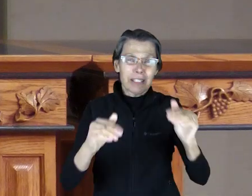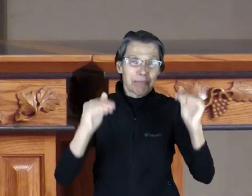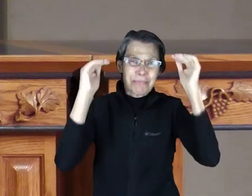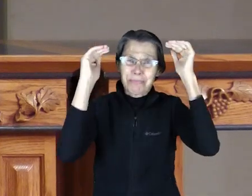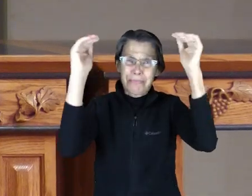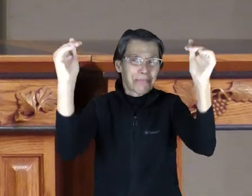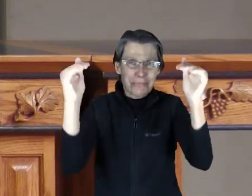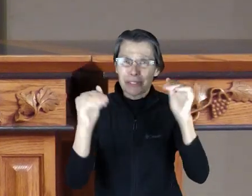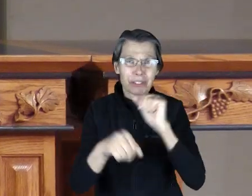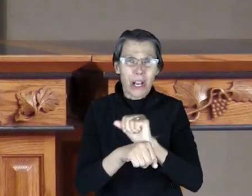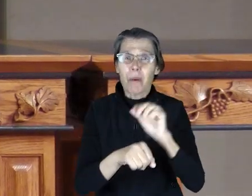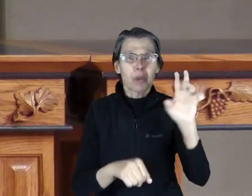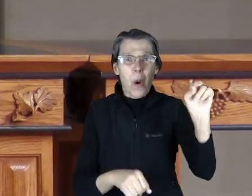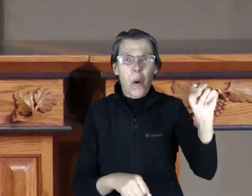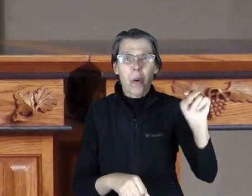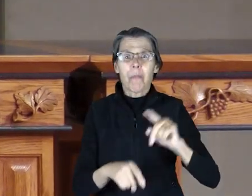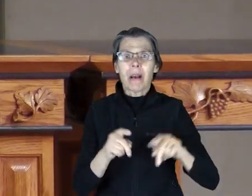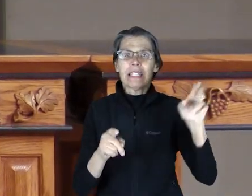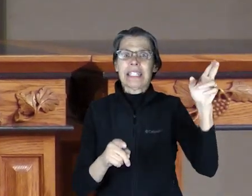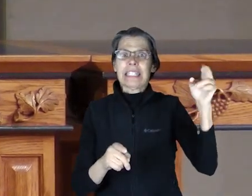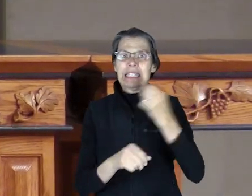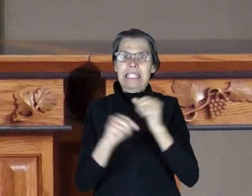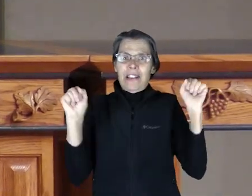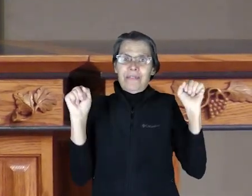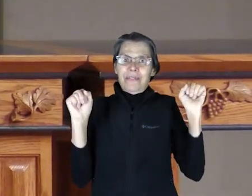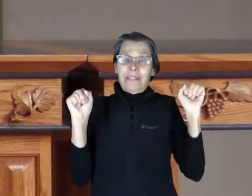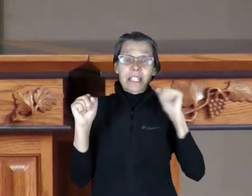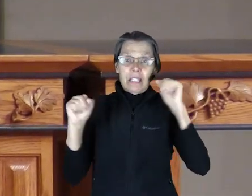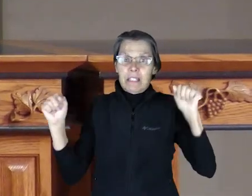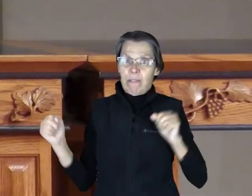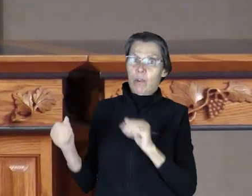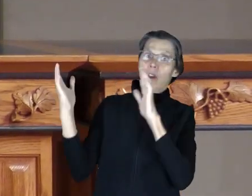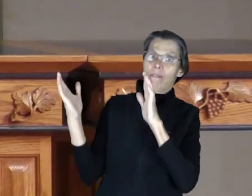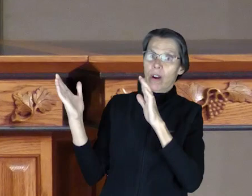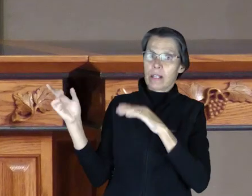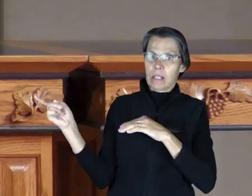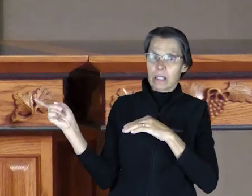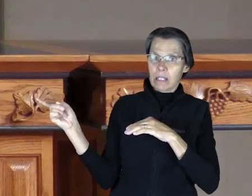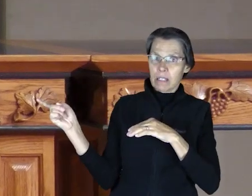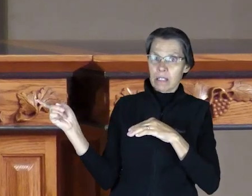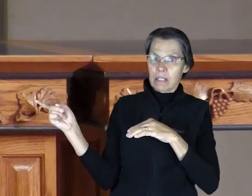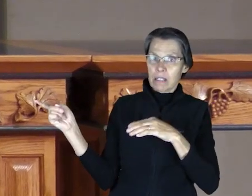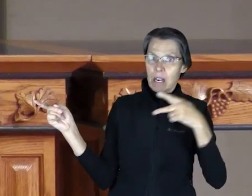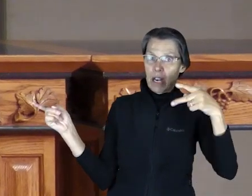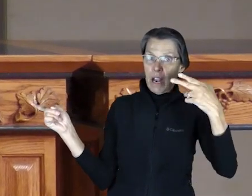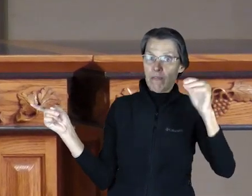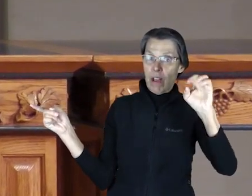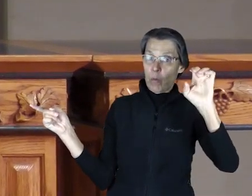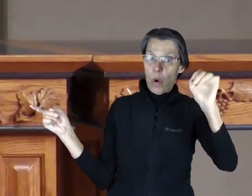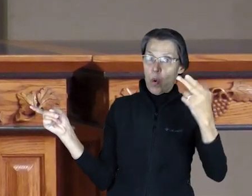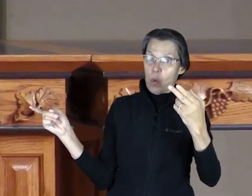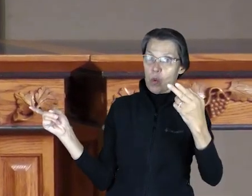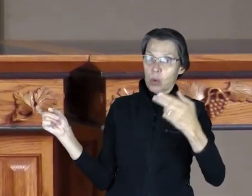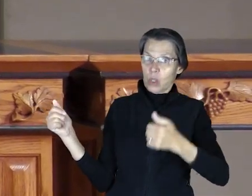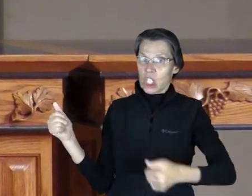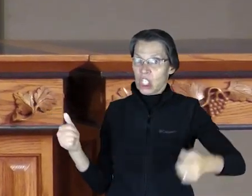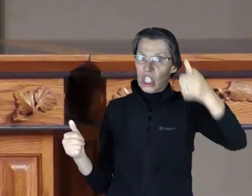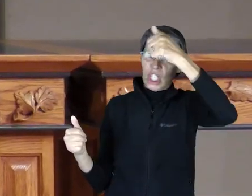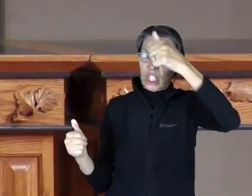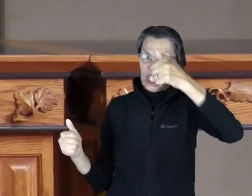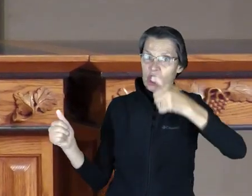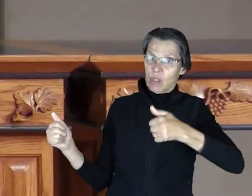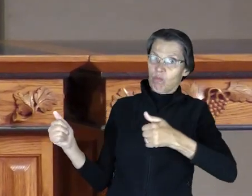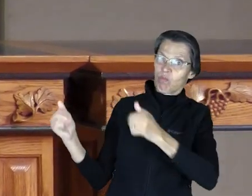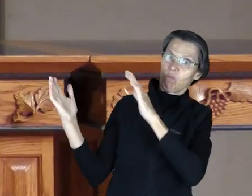of wondering about his identity, of having to confront power. He was ready just to live his life